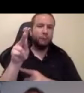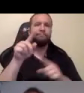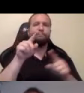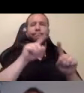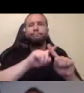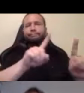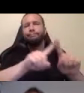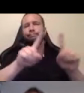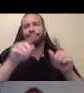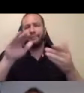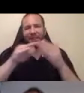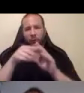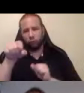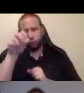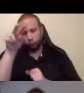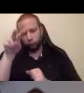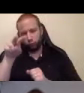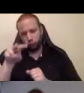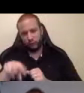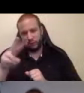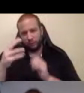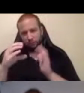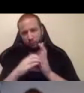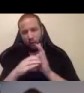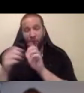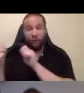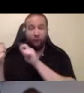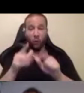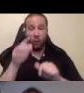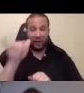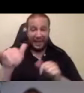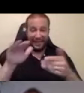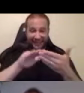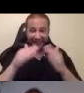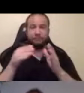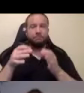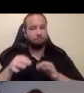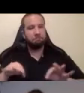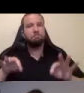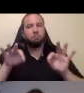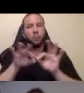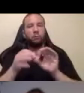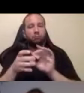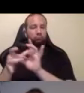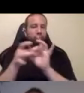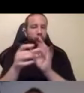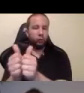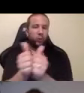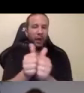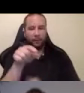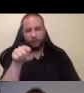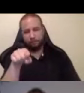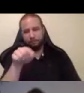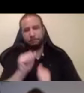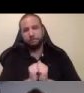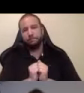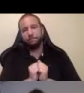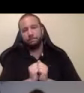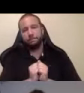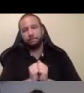Hudson County, and the community-based organizations of Ironbound Community Corporation and Hope's Cap. Representatives of